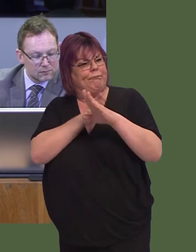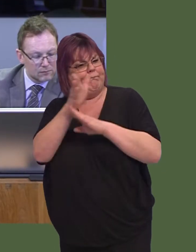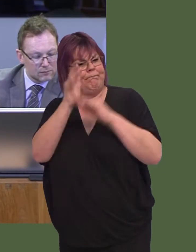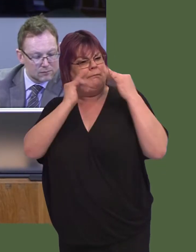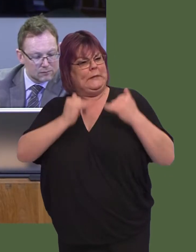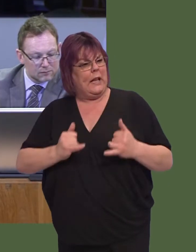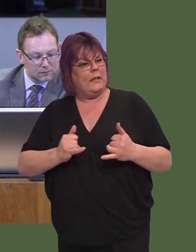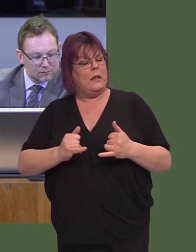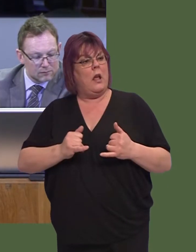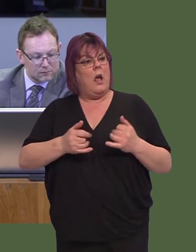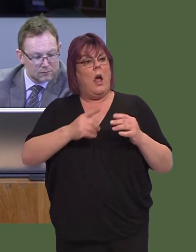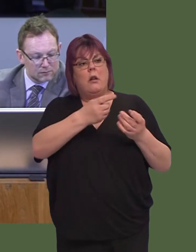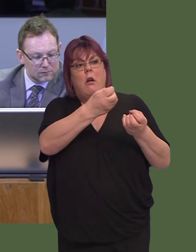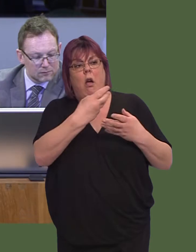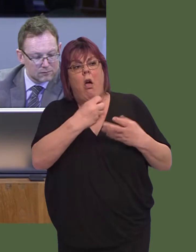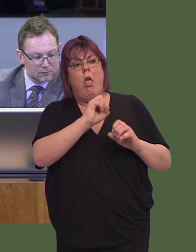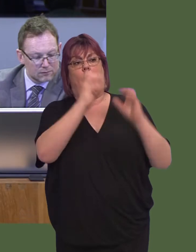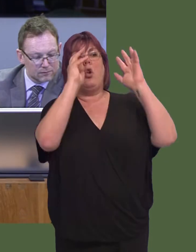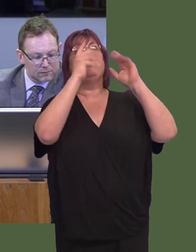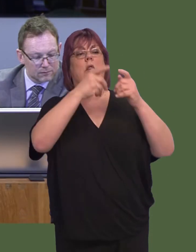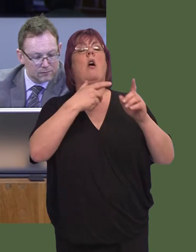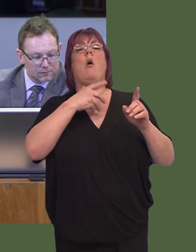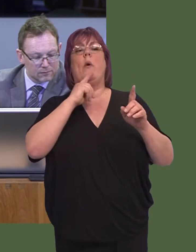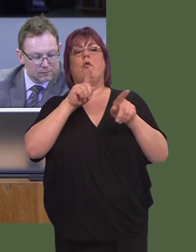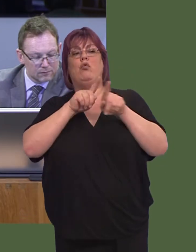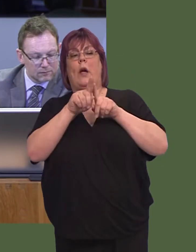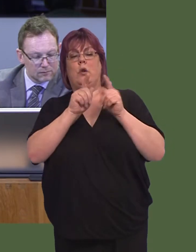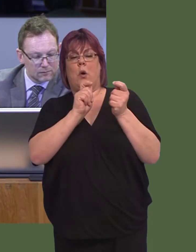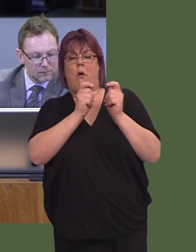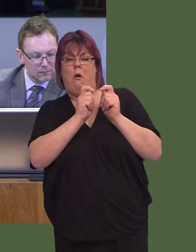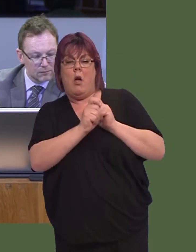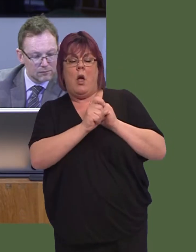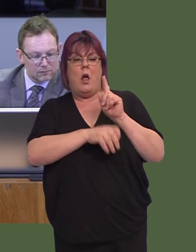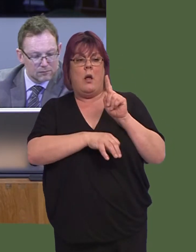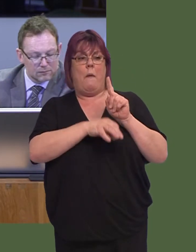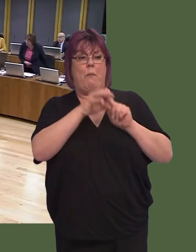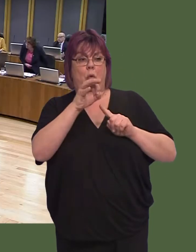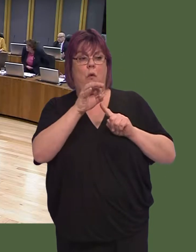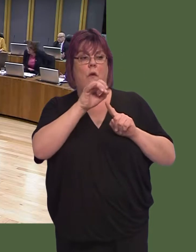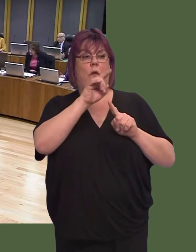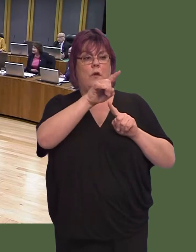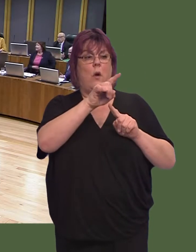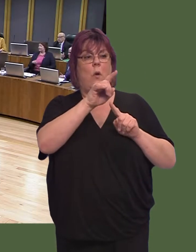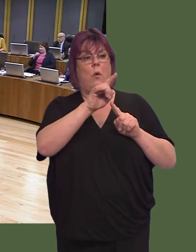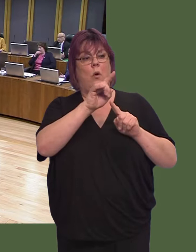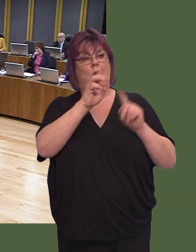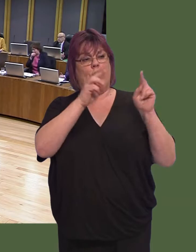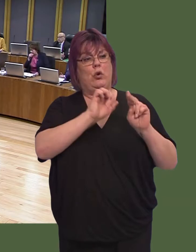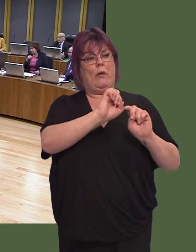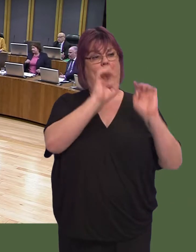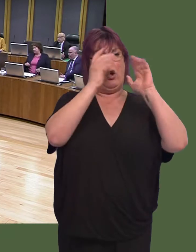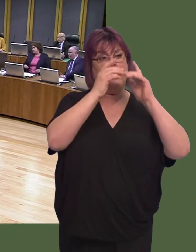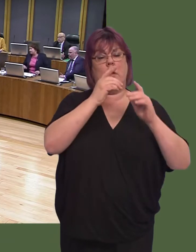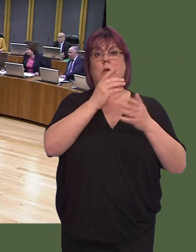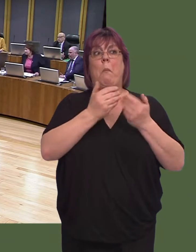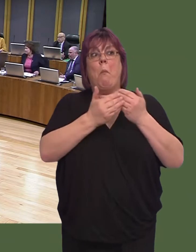we can then address their concerns so that we can have a better uptake for this very vital element of women's health? I think the